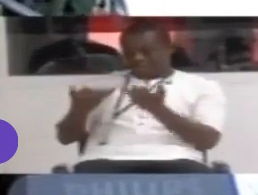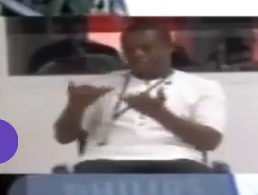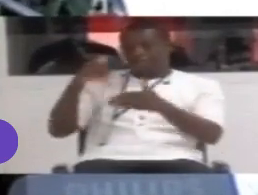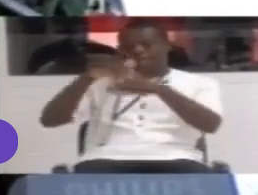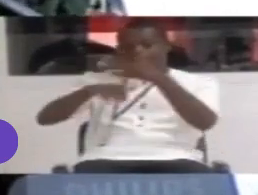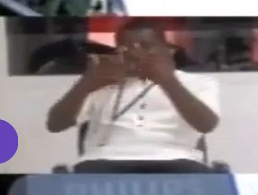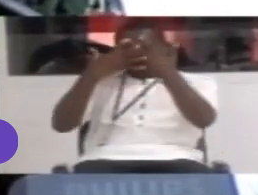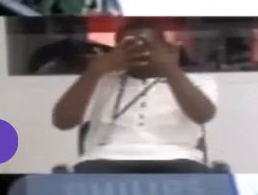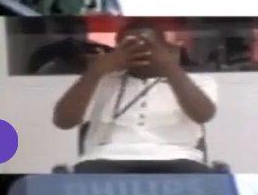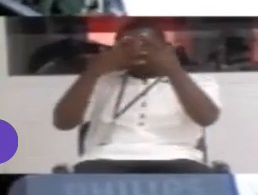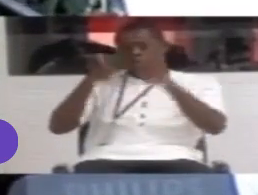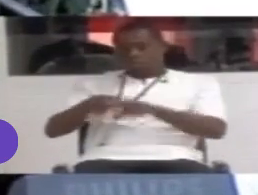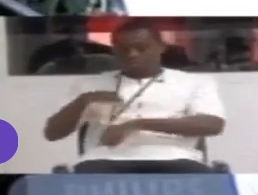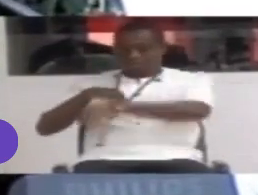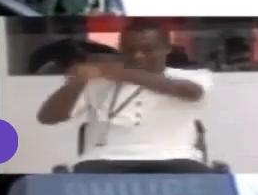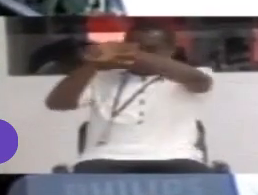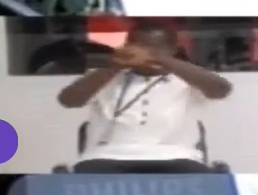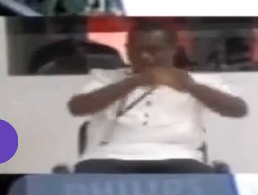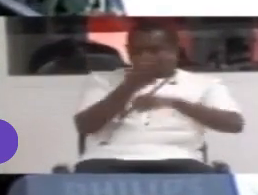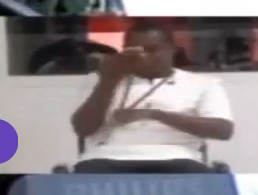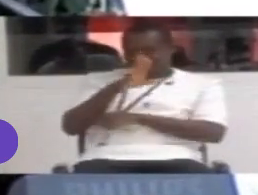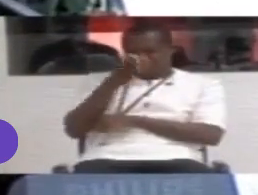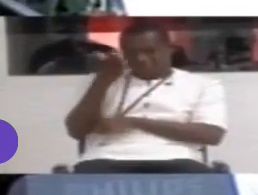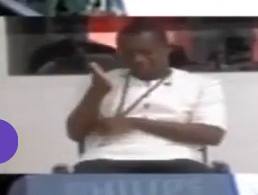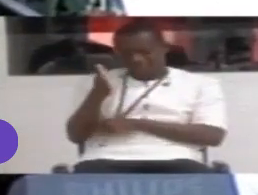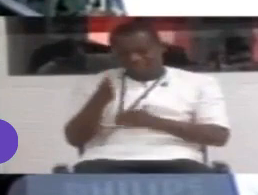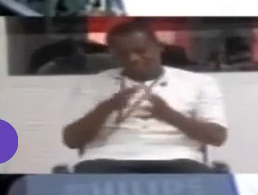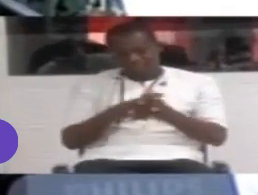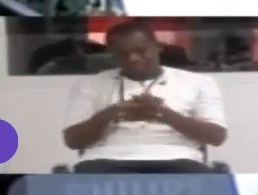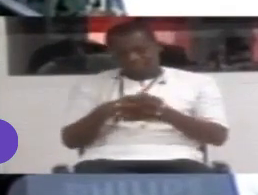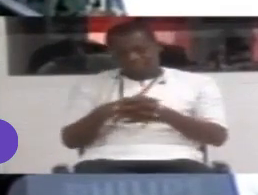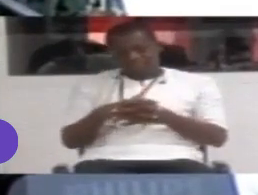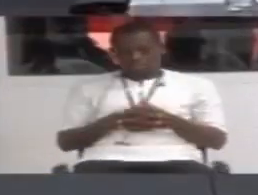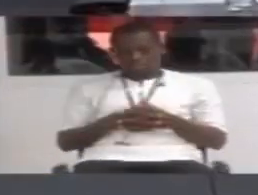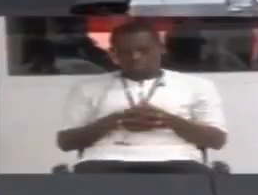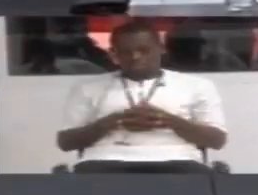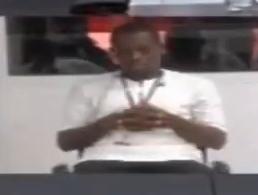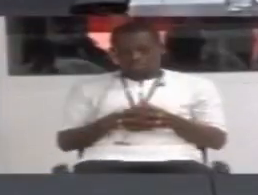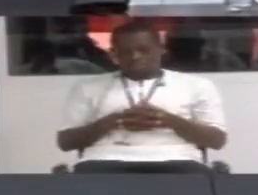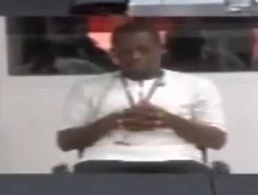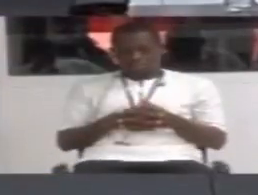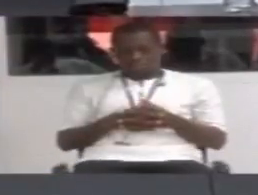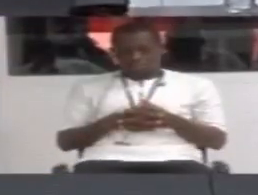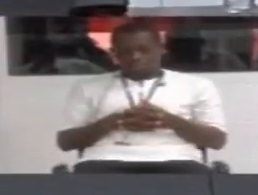wara dem jëli. Those people were at the mile two, and those were the ones that we were supposed to go and pick up.